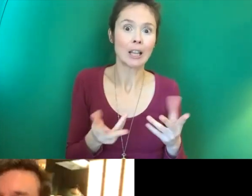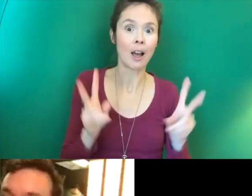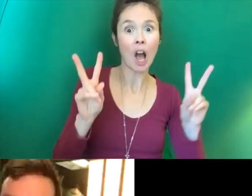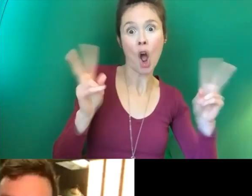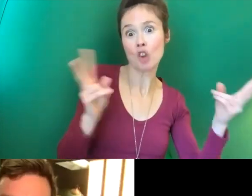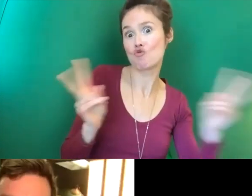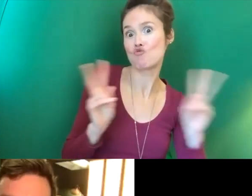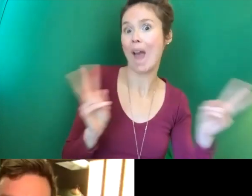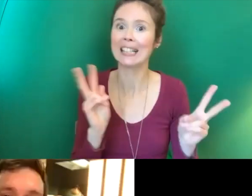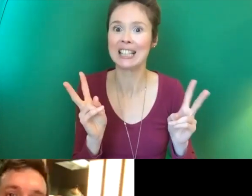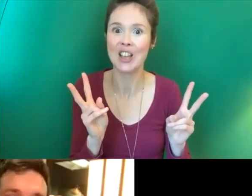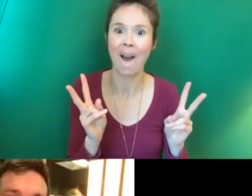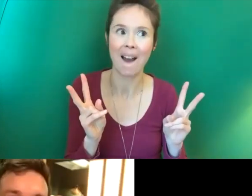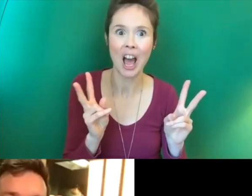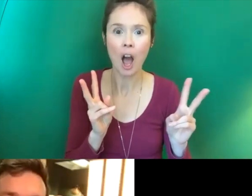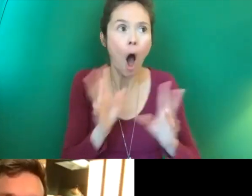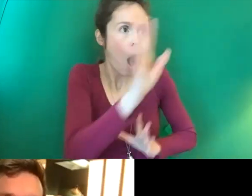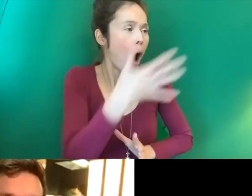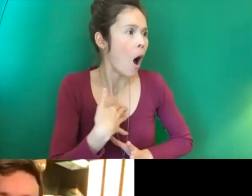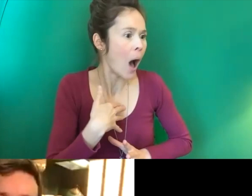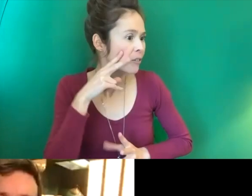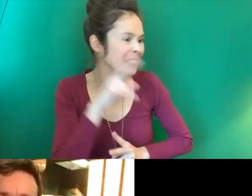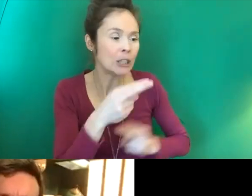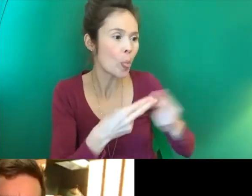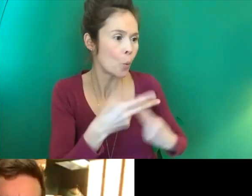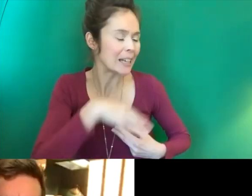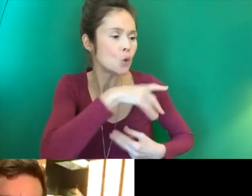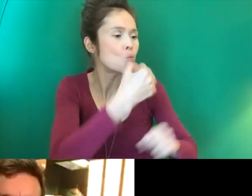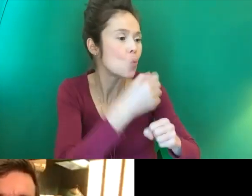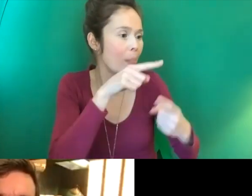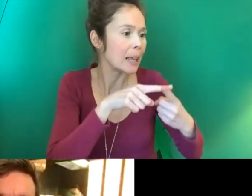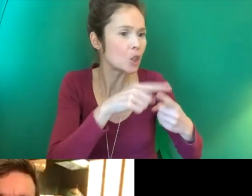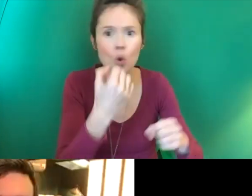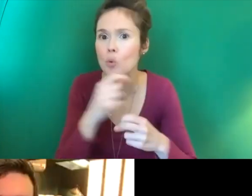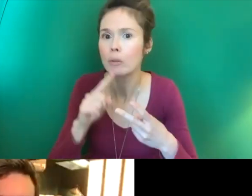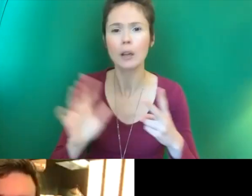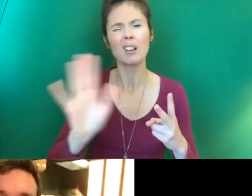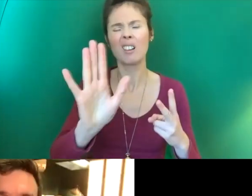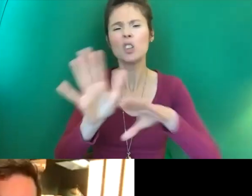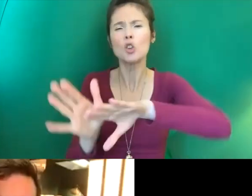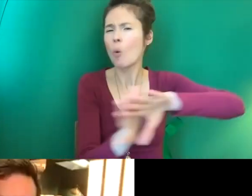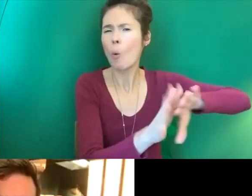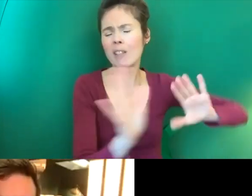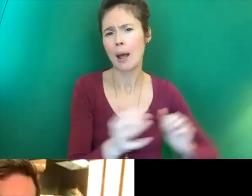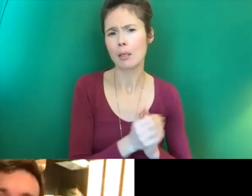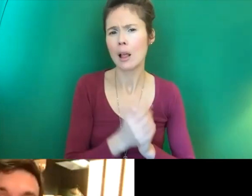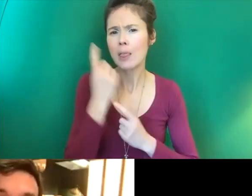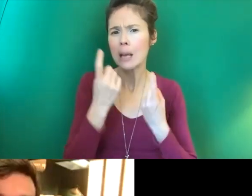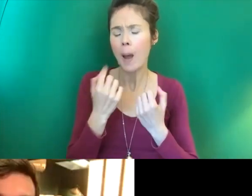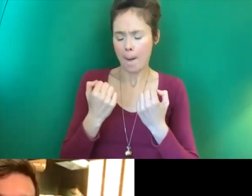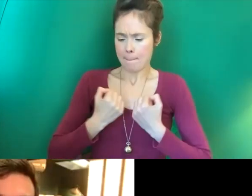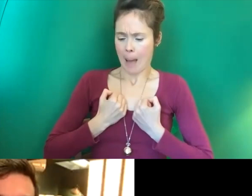gosh, we've suddenly got to do this, or we've suddenly got to do this. Actually thinking, what is right for my context and